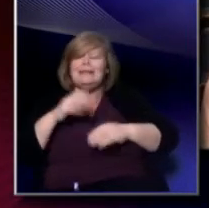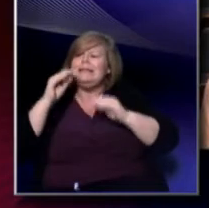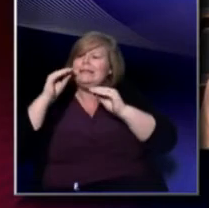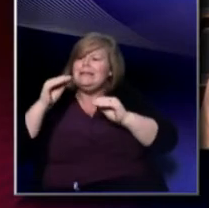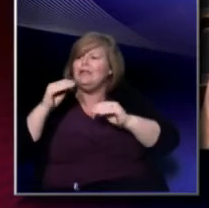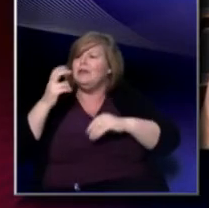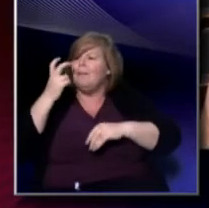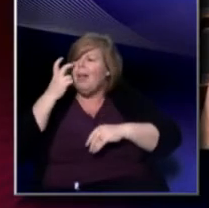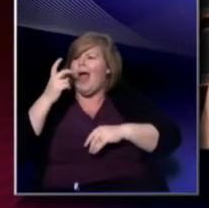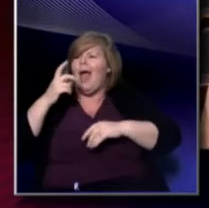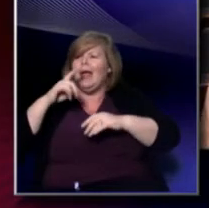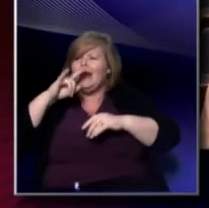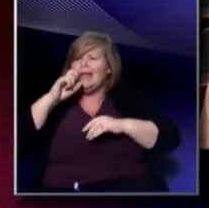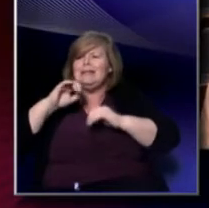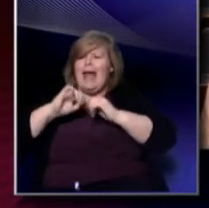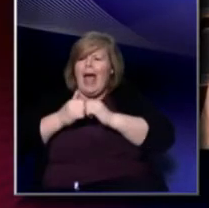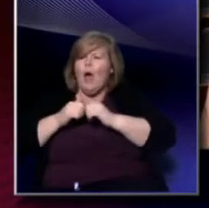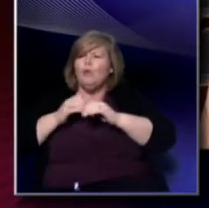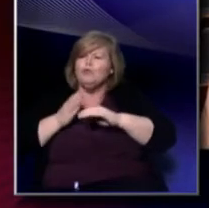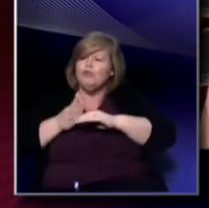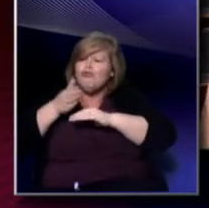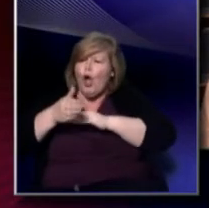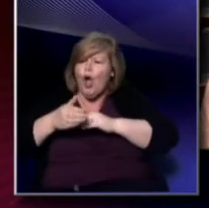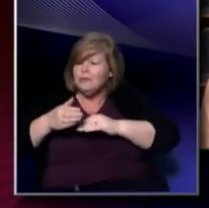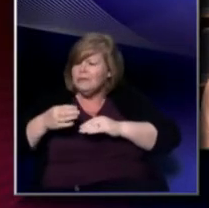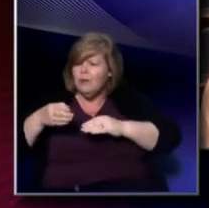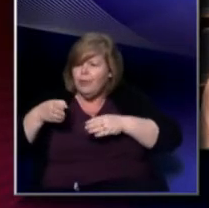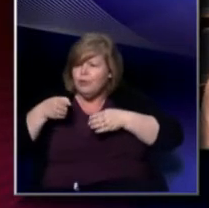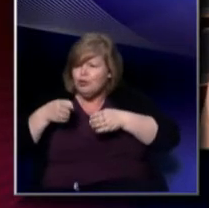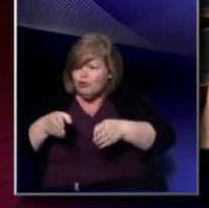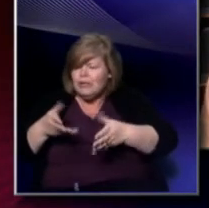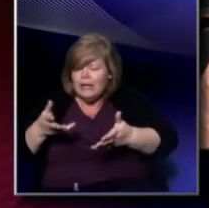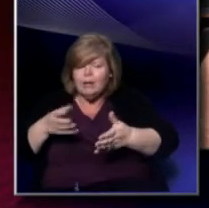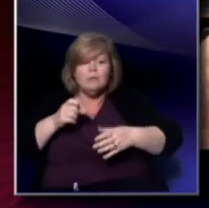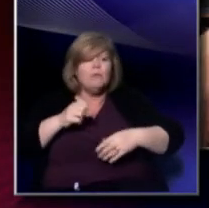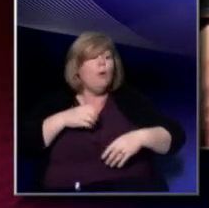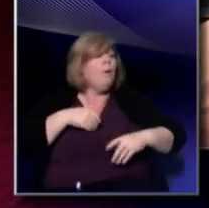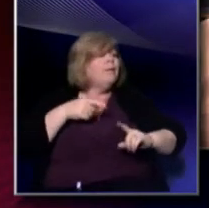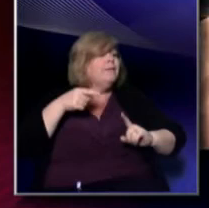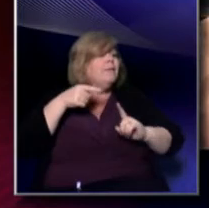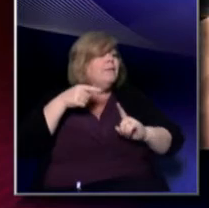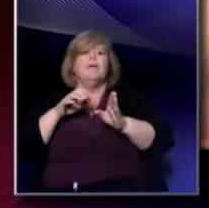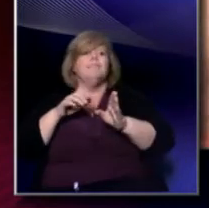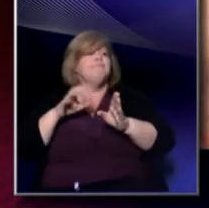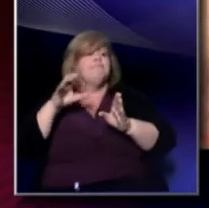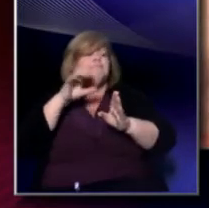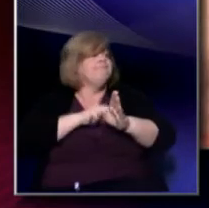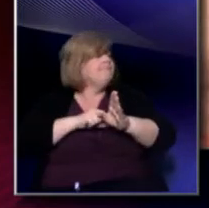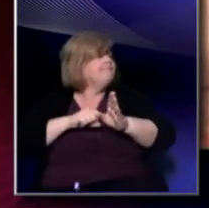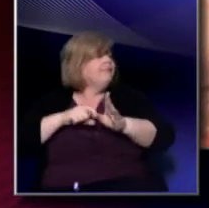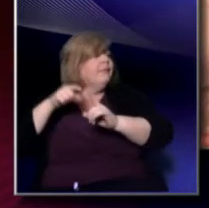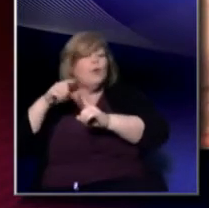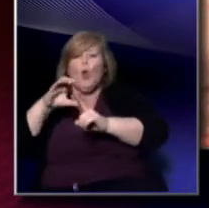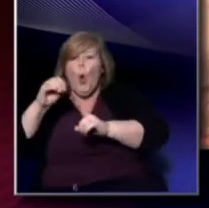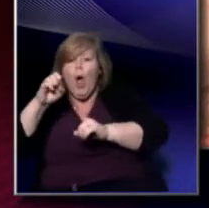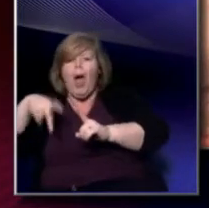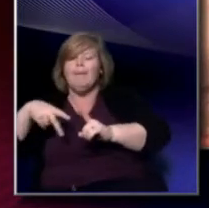across the street and things like that? So the point would be that would apply to the co-op. DE